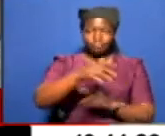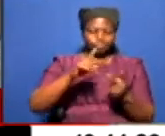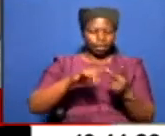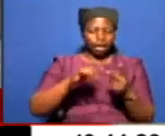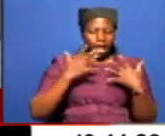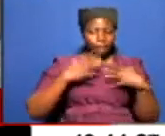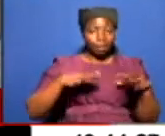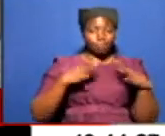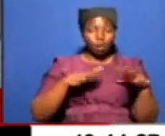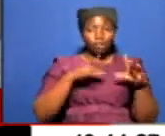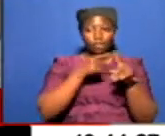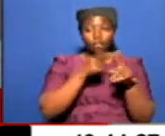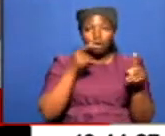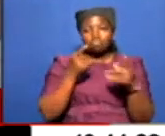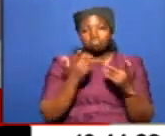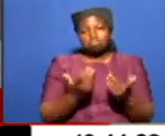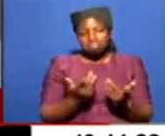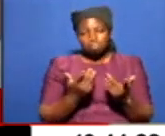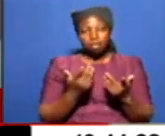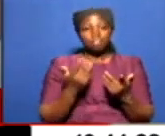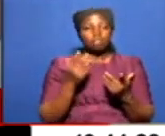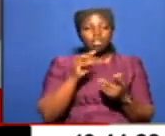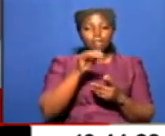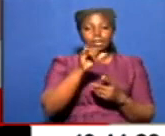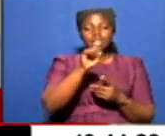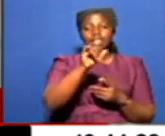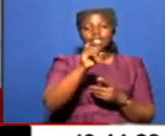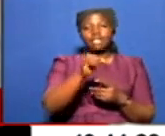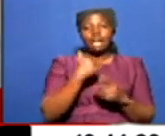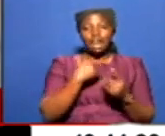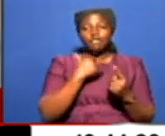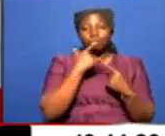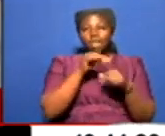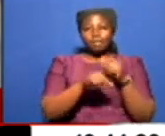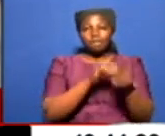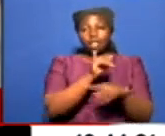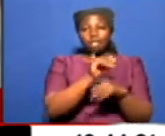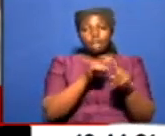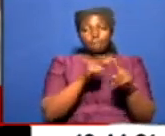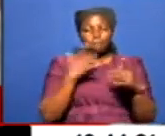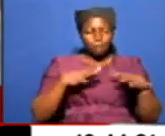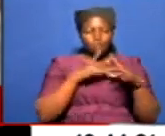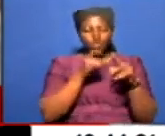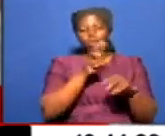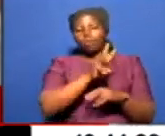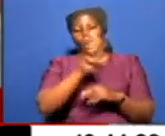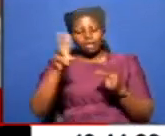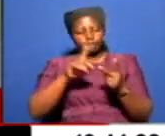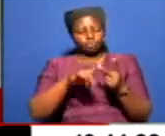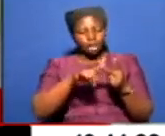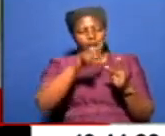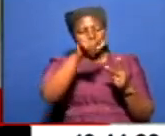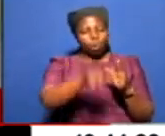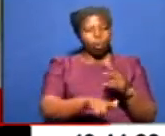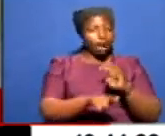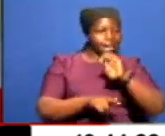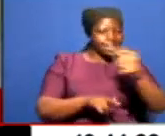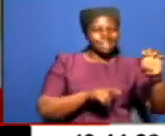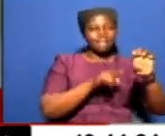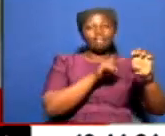as Masisi has talked about, from Western, from Lower Eastern, as a county